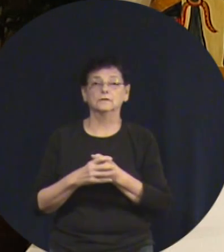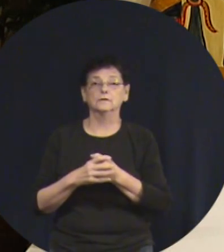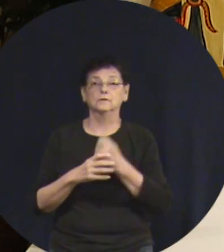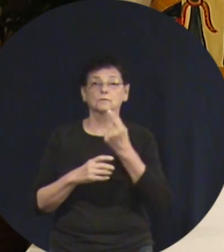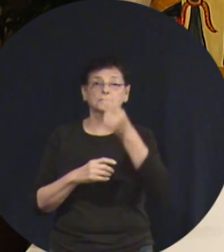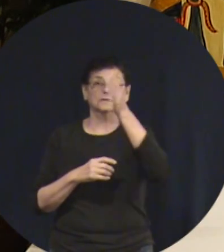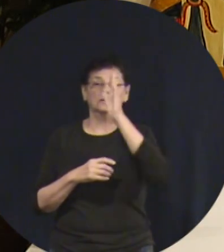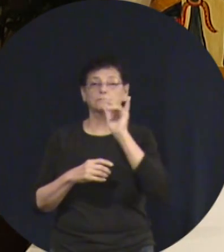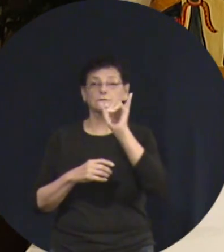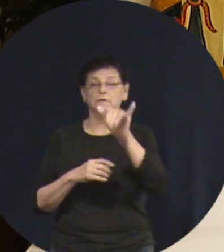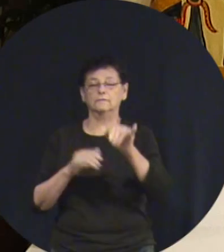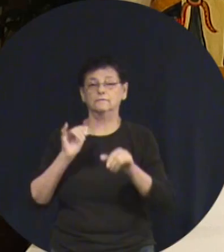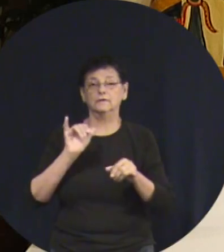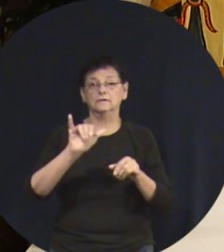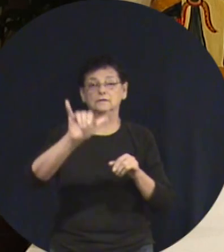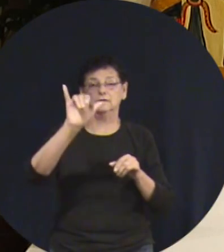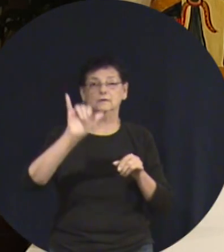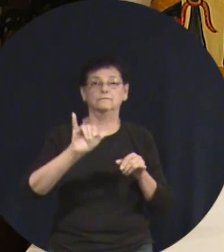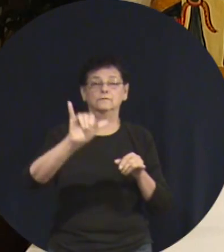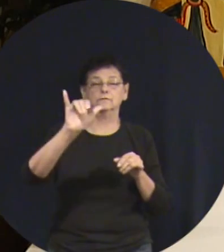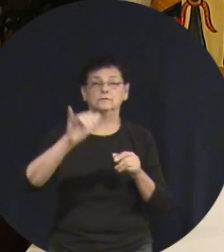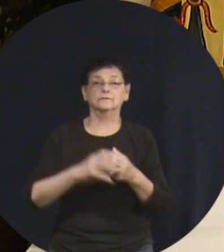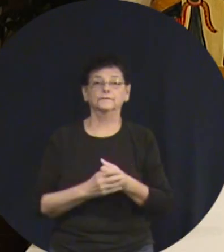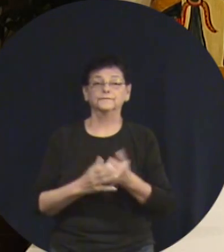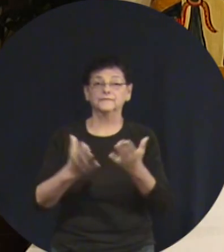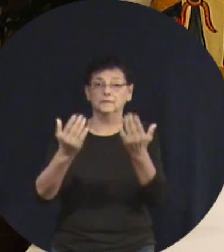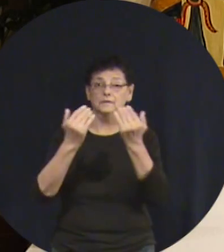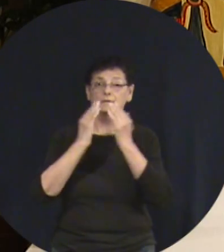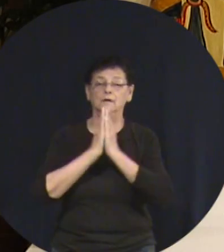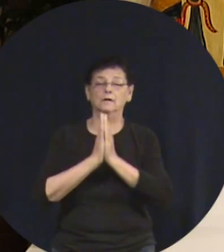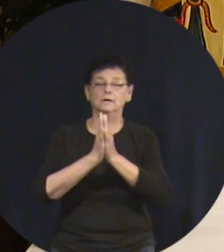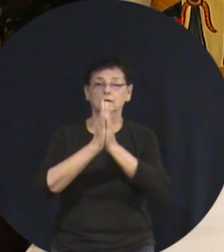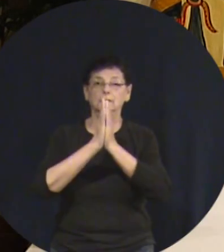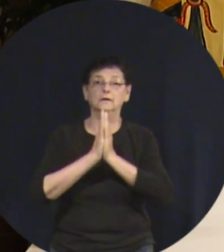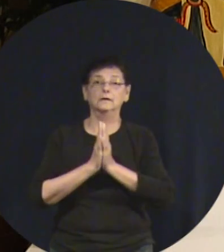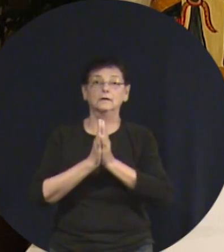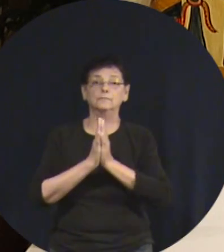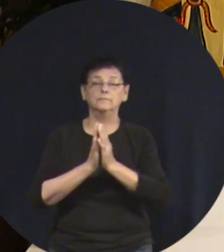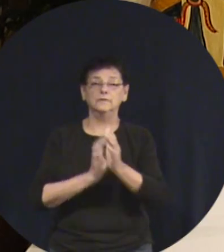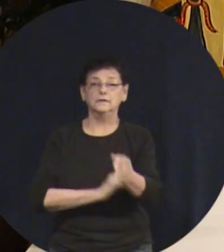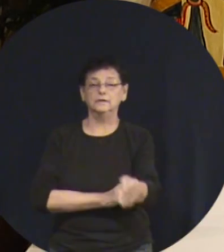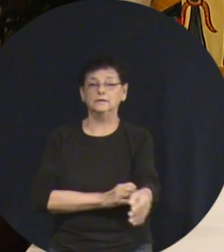Spirit, one God forever and ever.